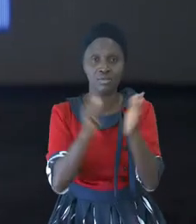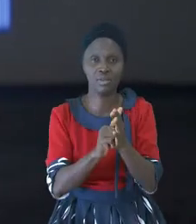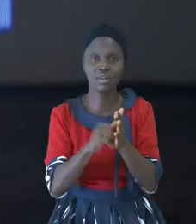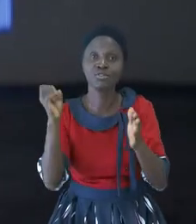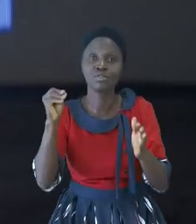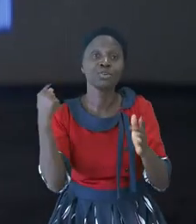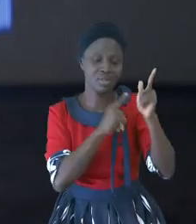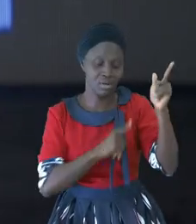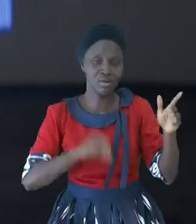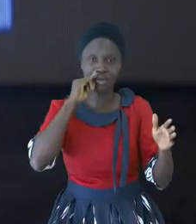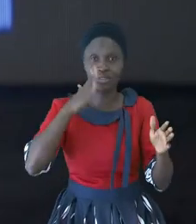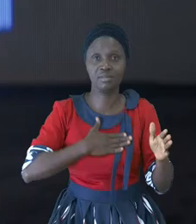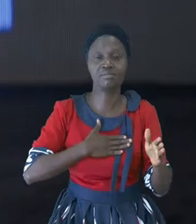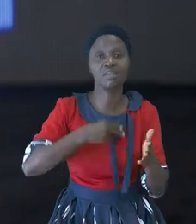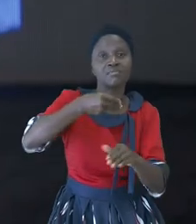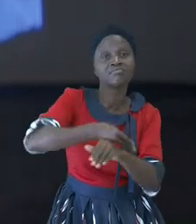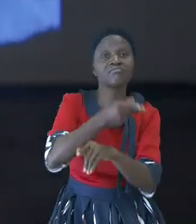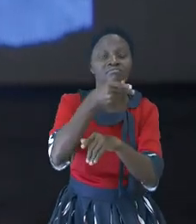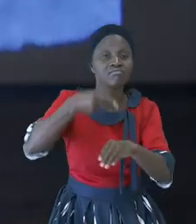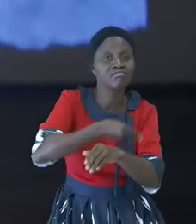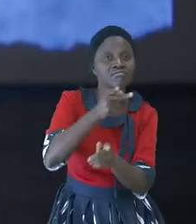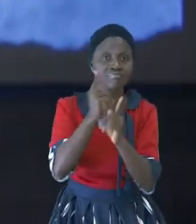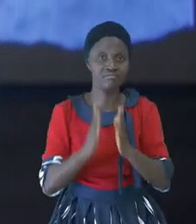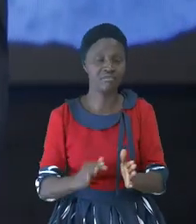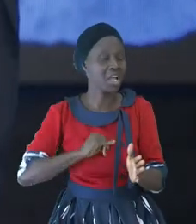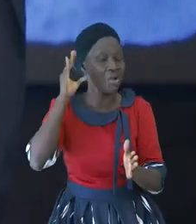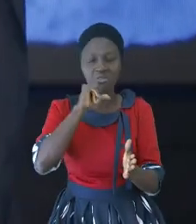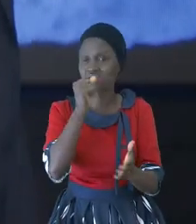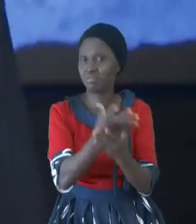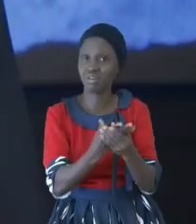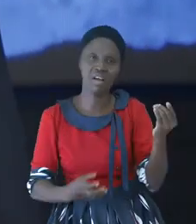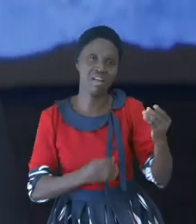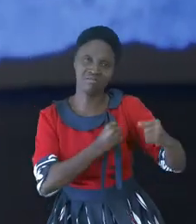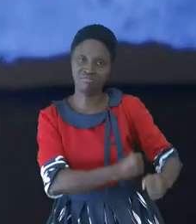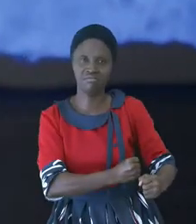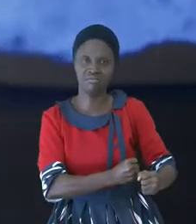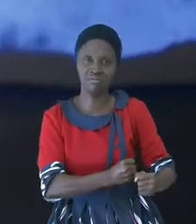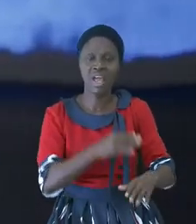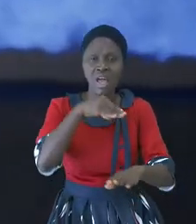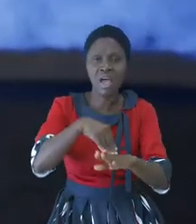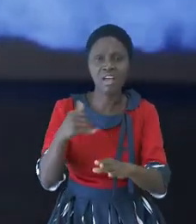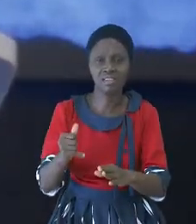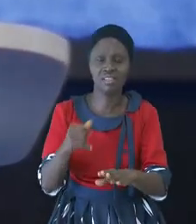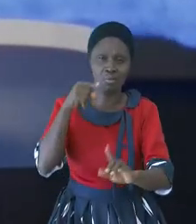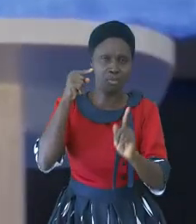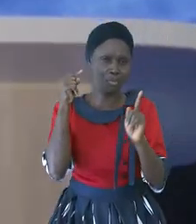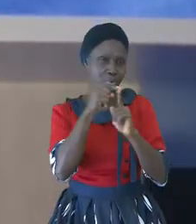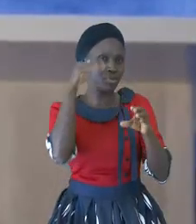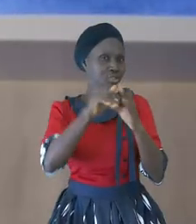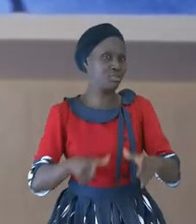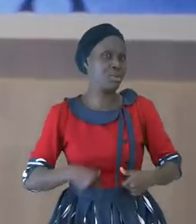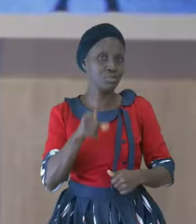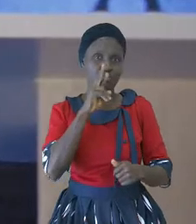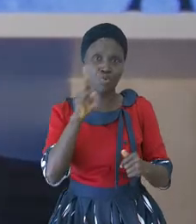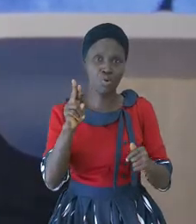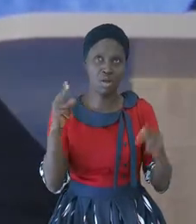shepherd, I shall not lack courage. You come at a point in your life, you're facing Goliath, and Goliath